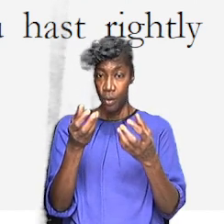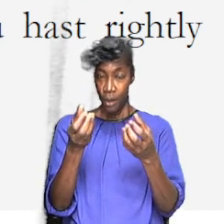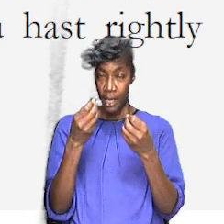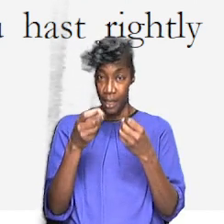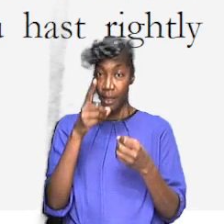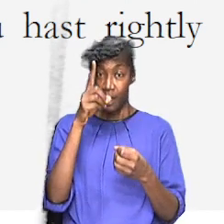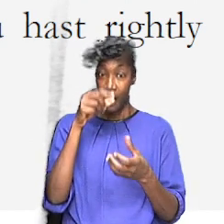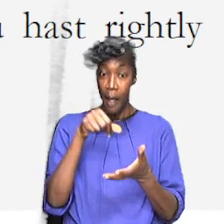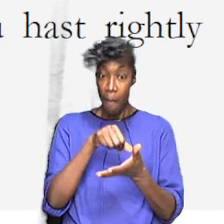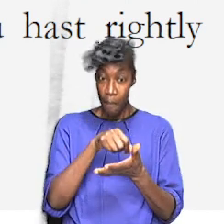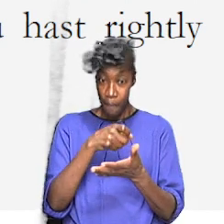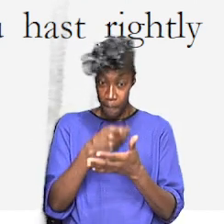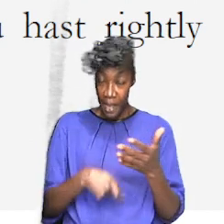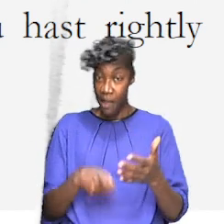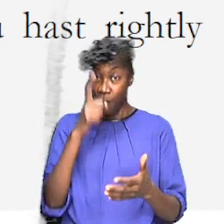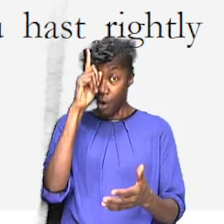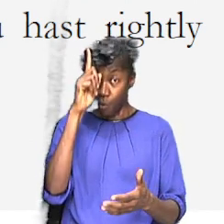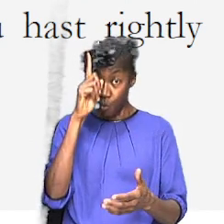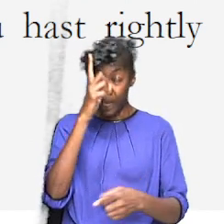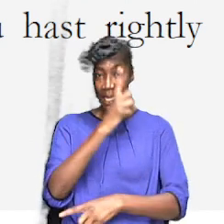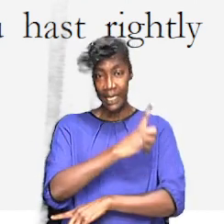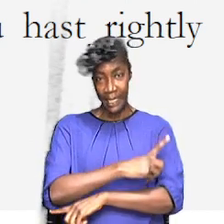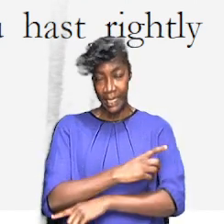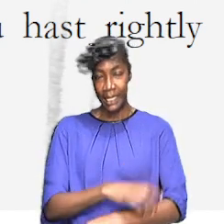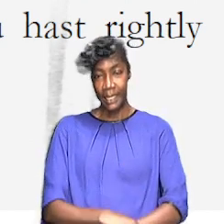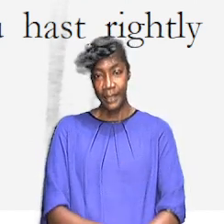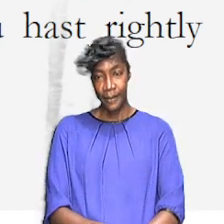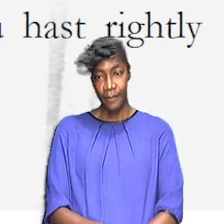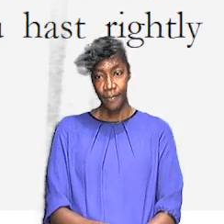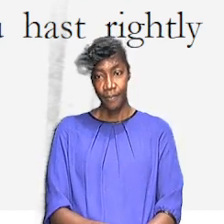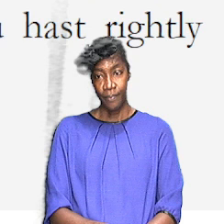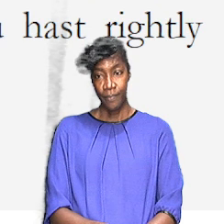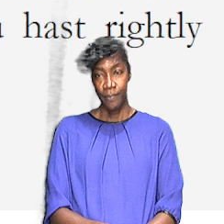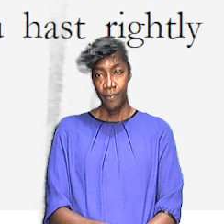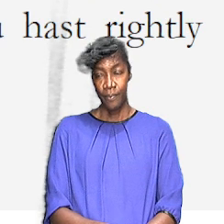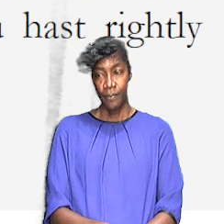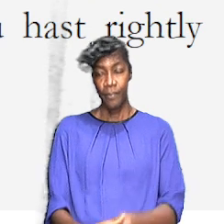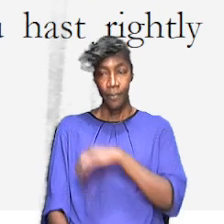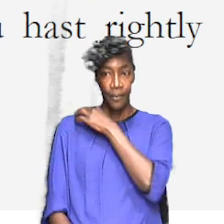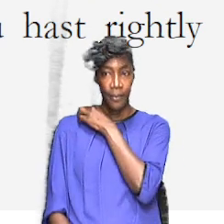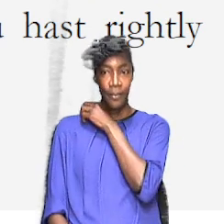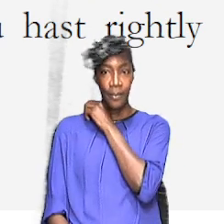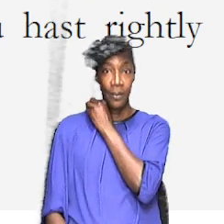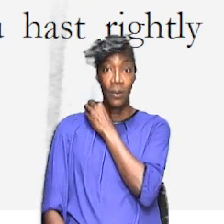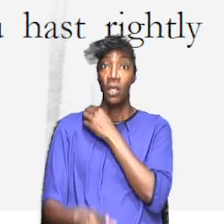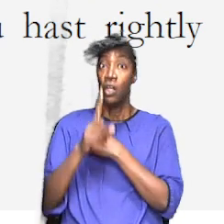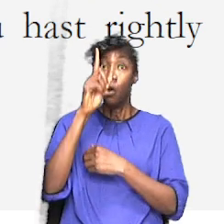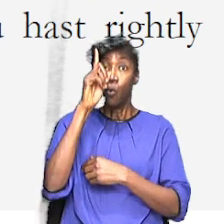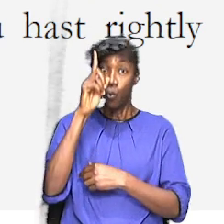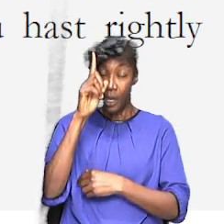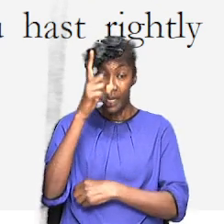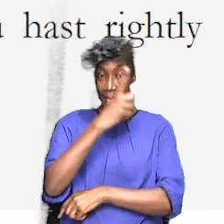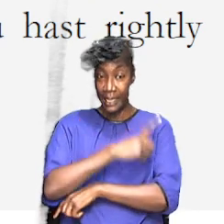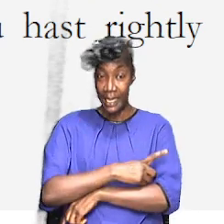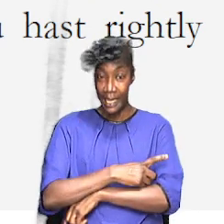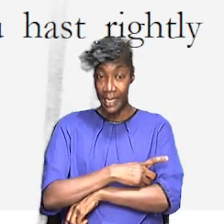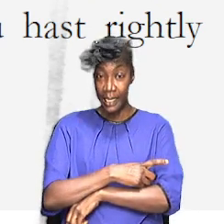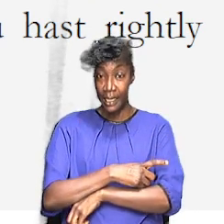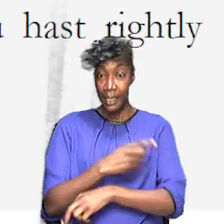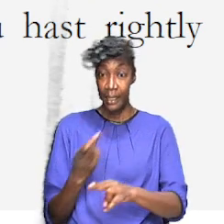day. So one person owed a day times 50. So that's about